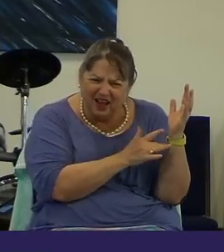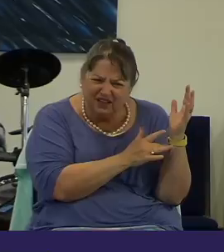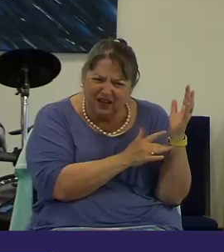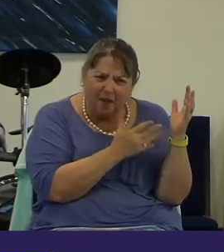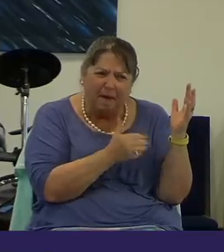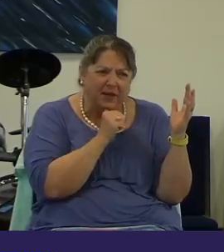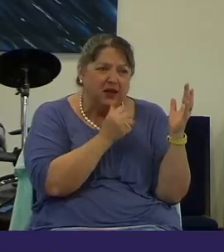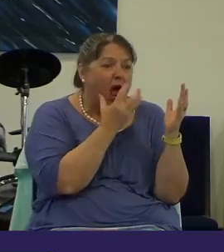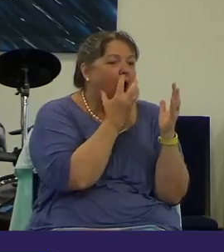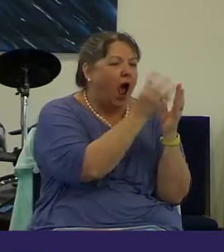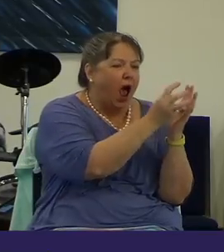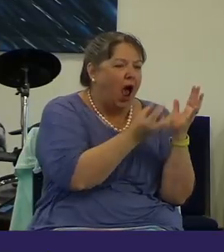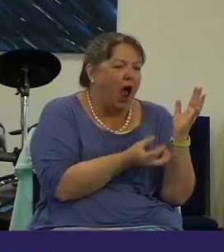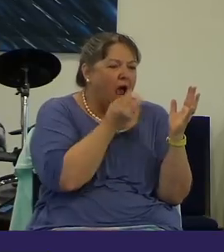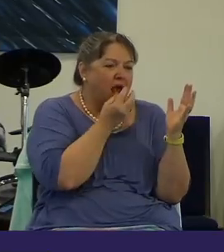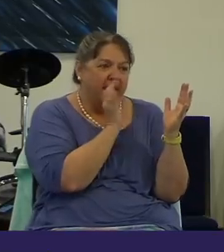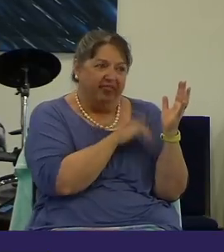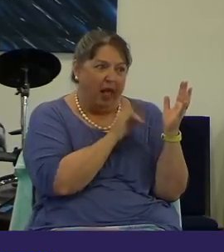told not to eat it.